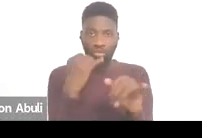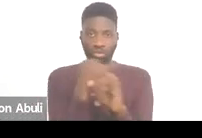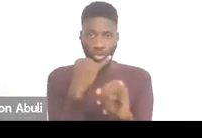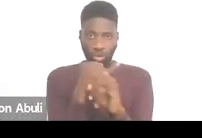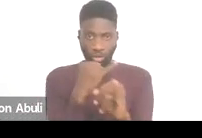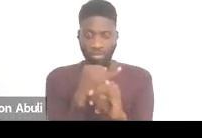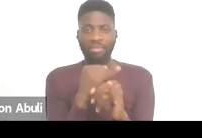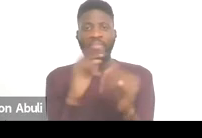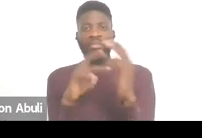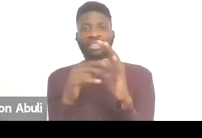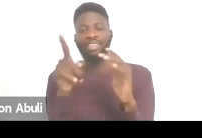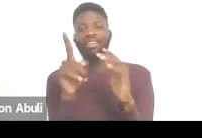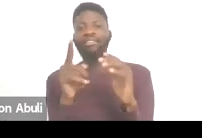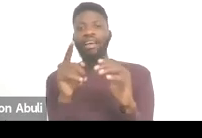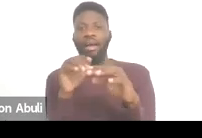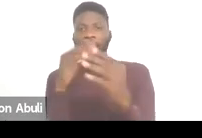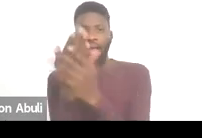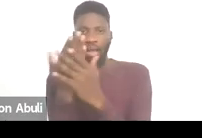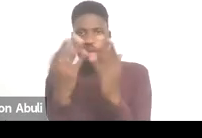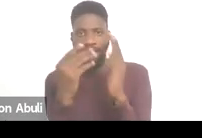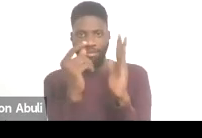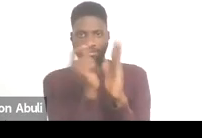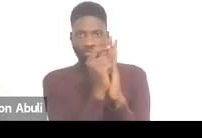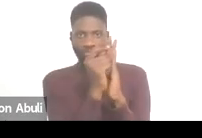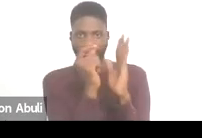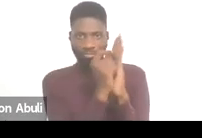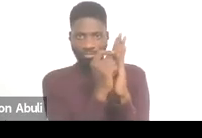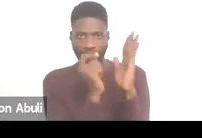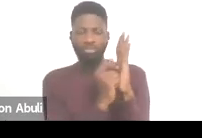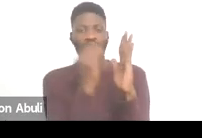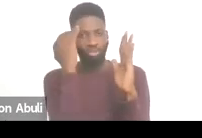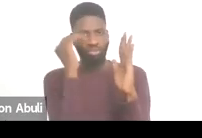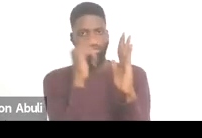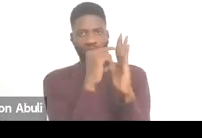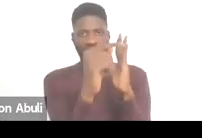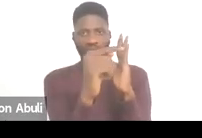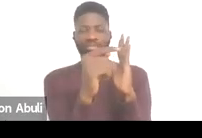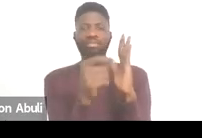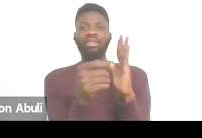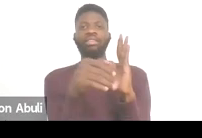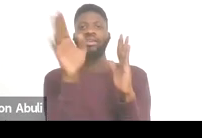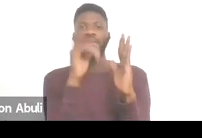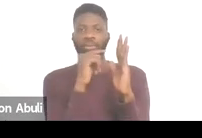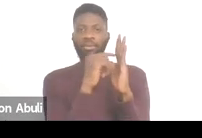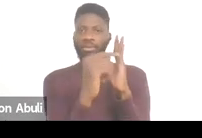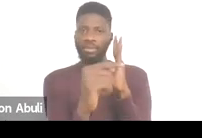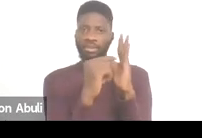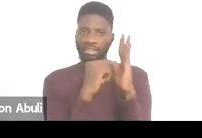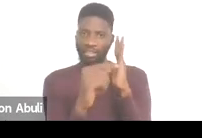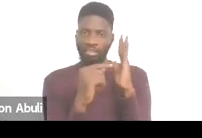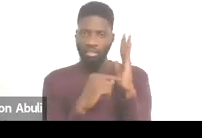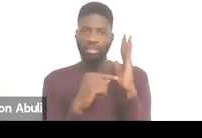list of applications that you have made. That way you are able to see, if I've made this kind